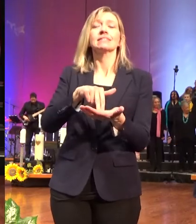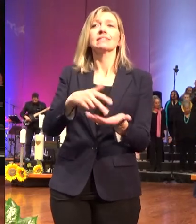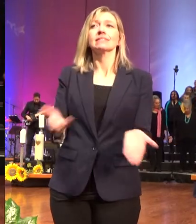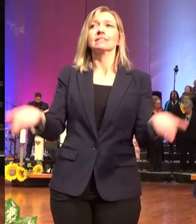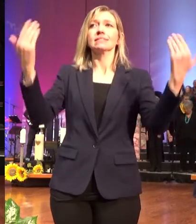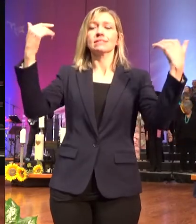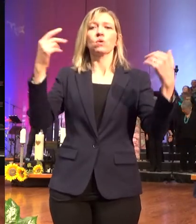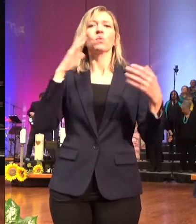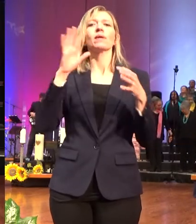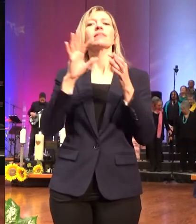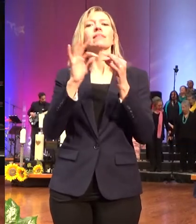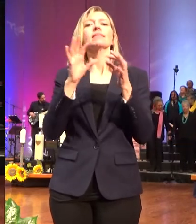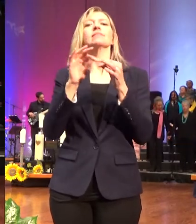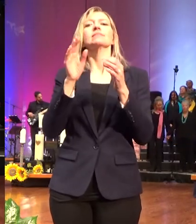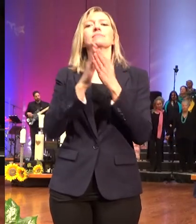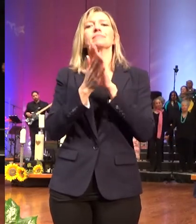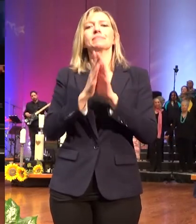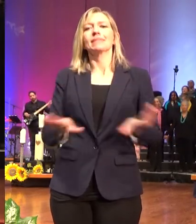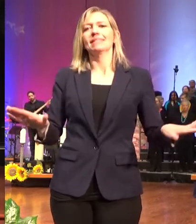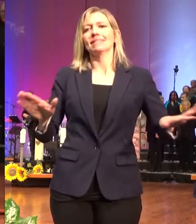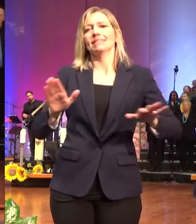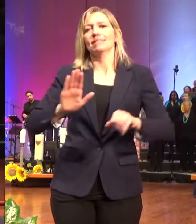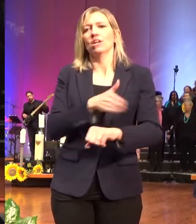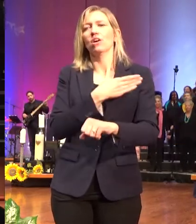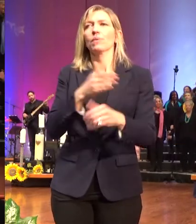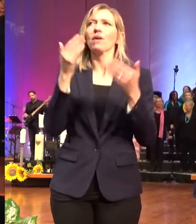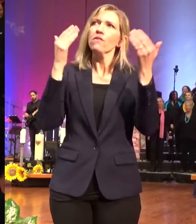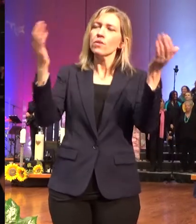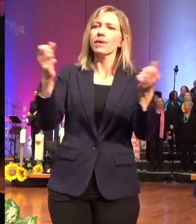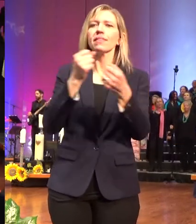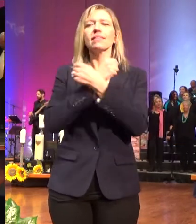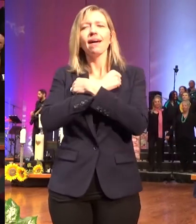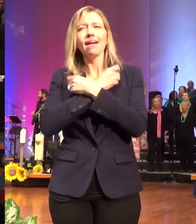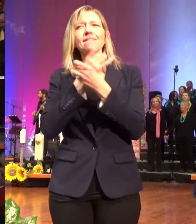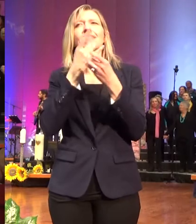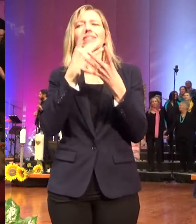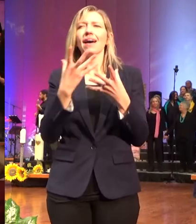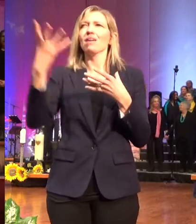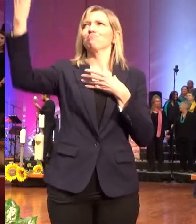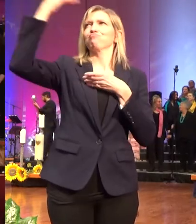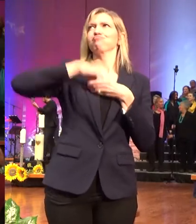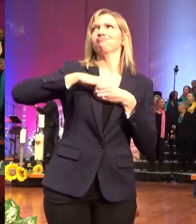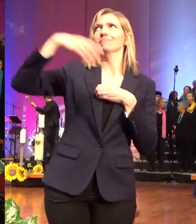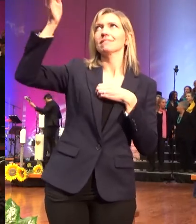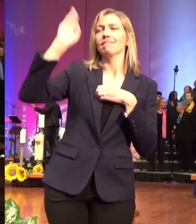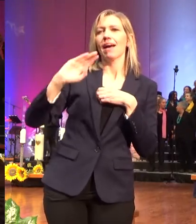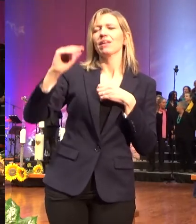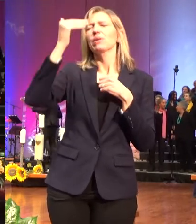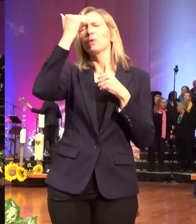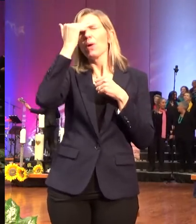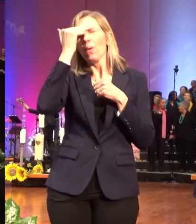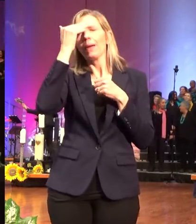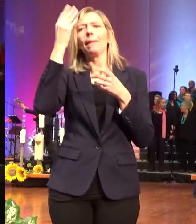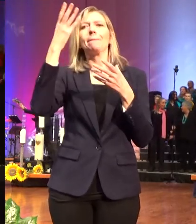a benediction and sing the peace song. We go forth in love and light, the living embodiment of the divine,